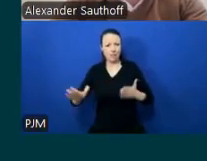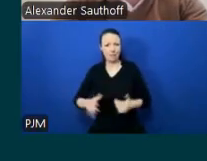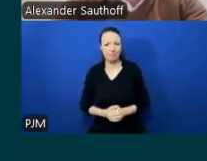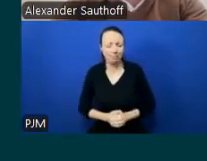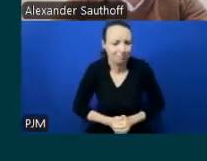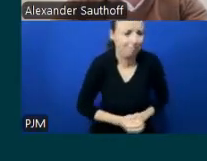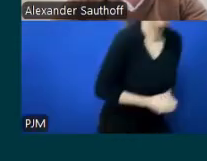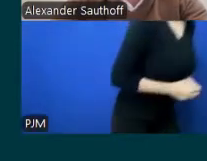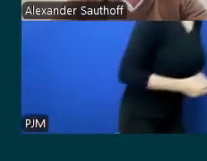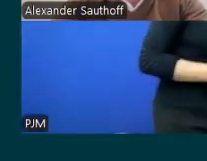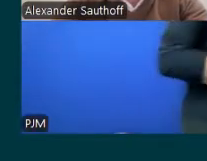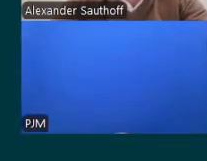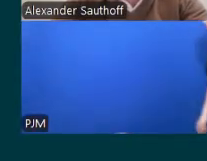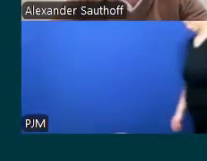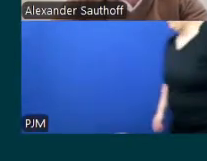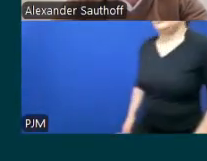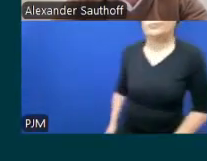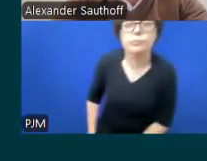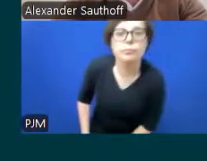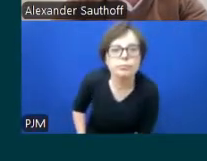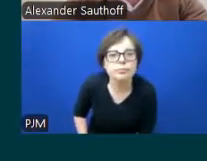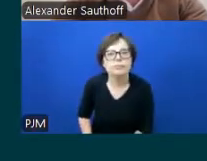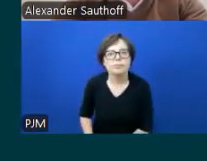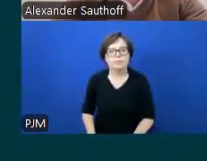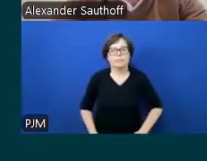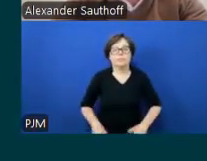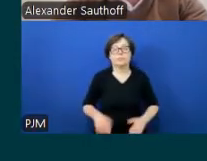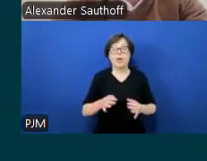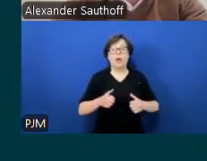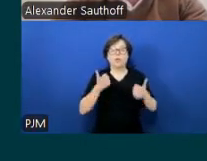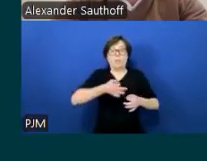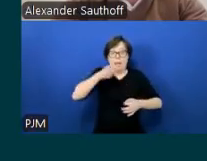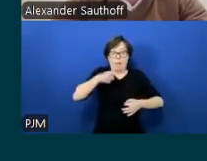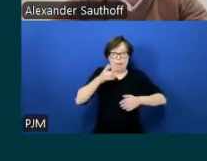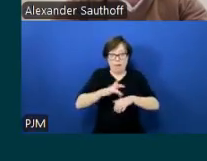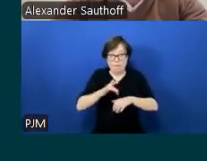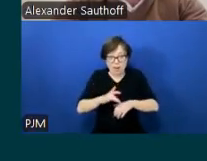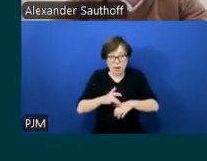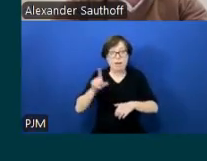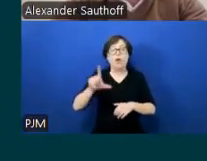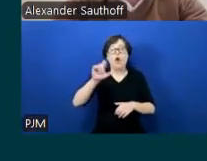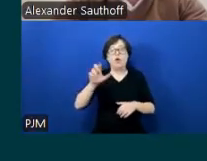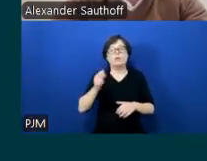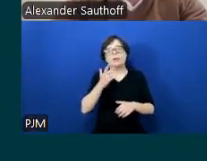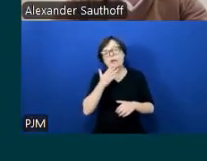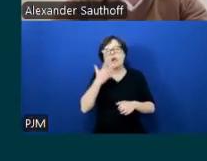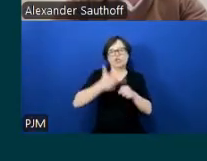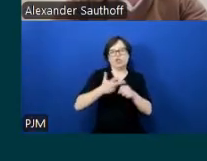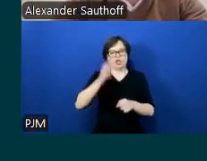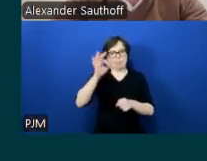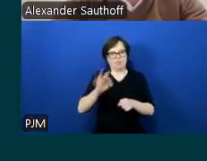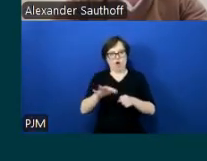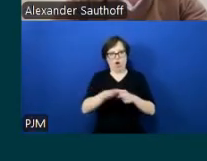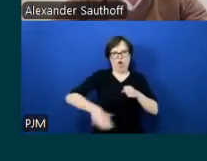well, Lausanne aims to reach a 30% canopy cover by 2040. So to achieve